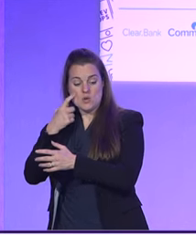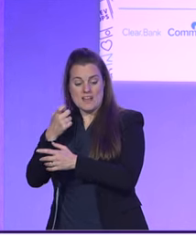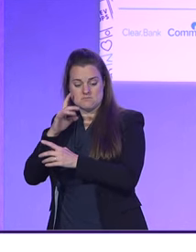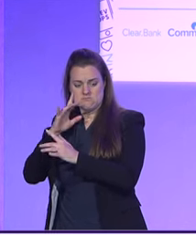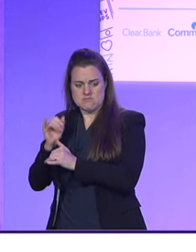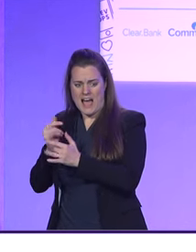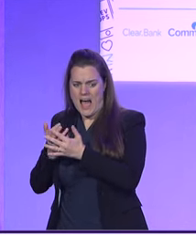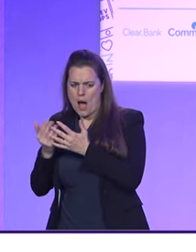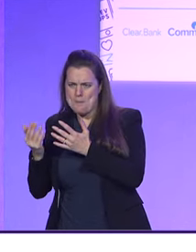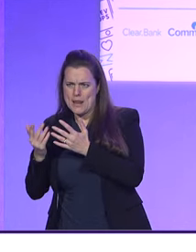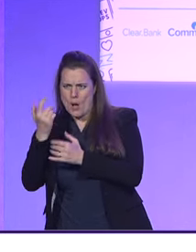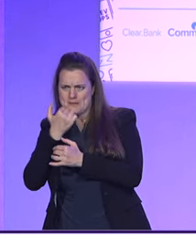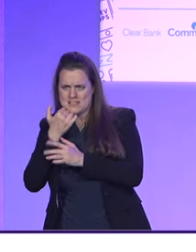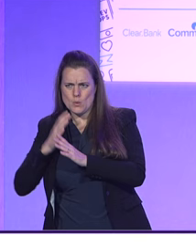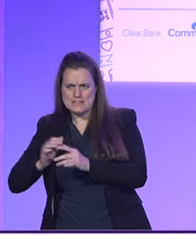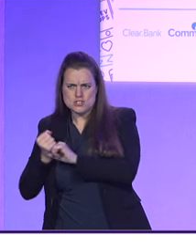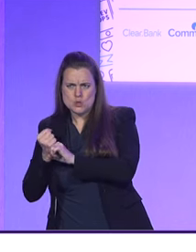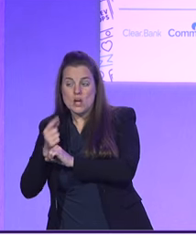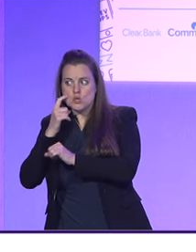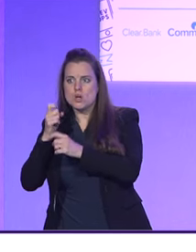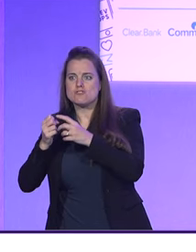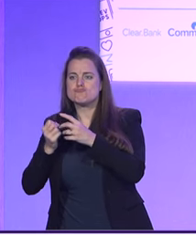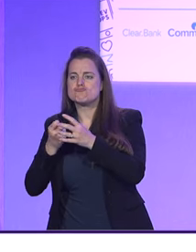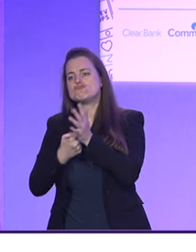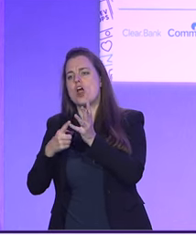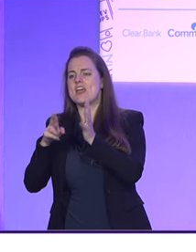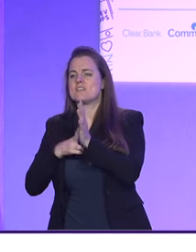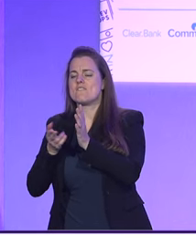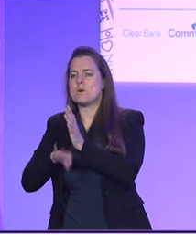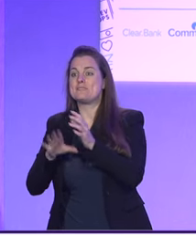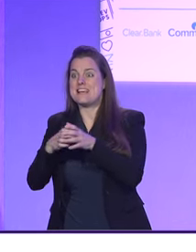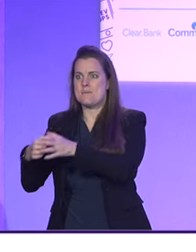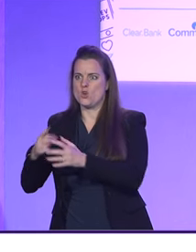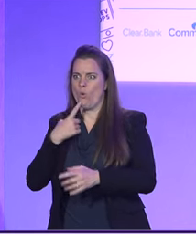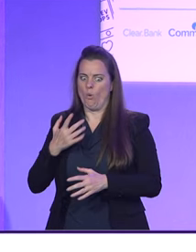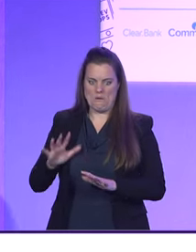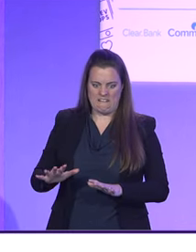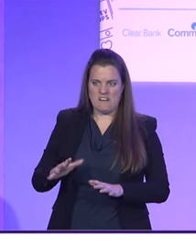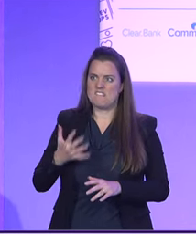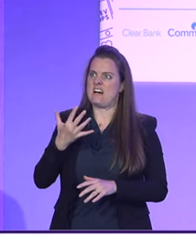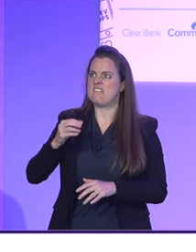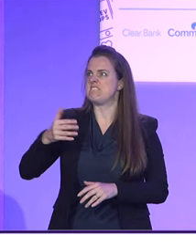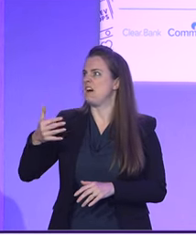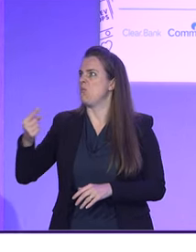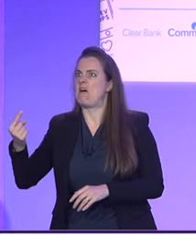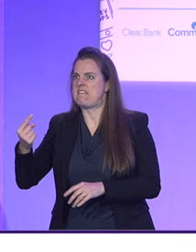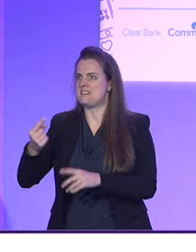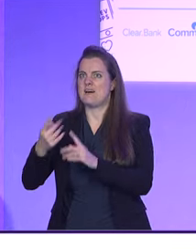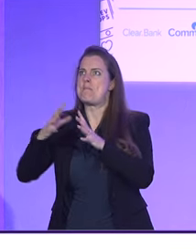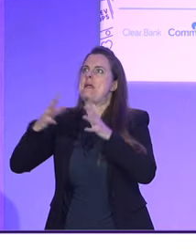break that down by team. You can see like, oh God, I have 551 major versions of Node updates to do. That is